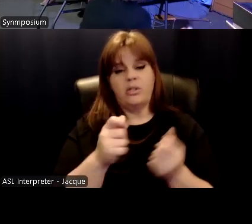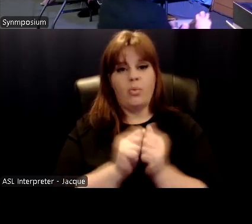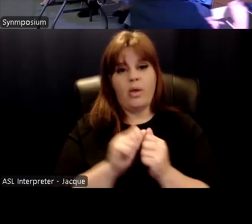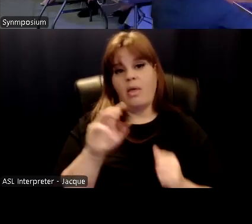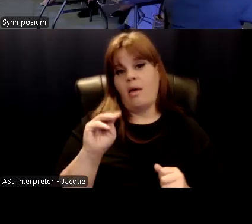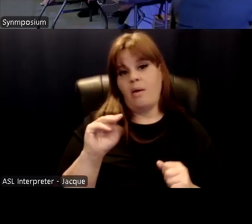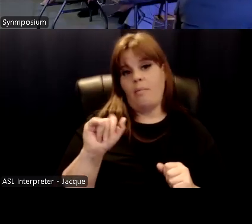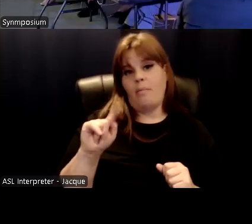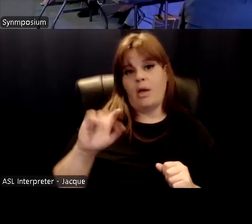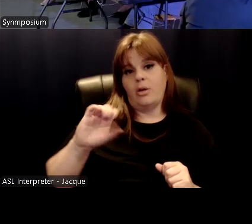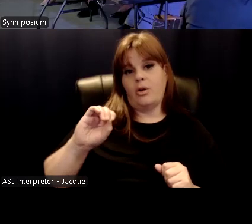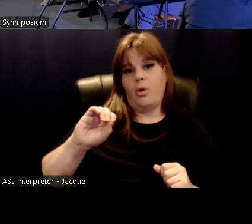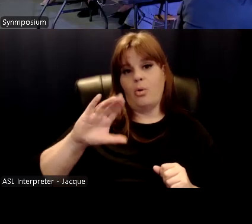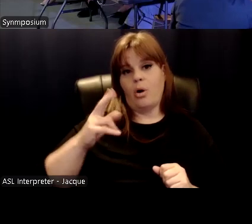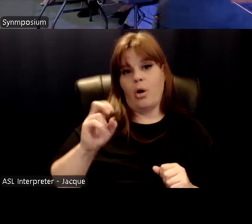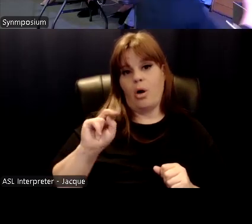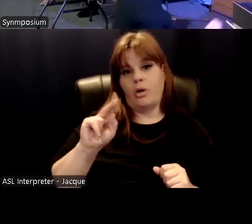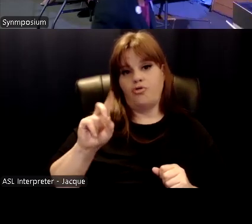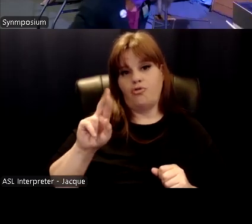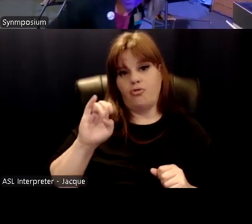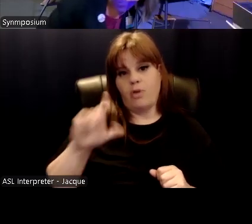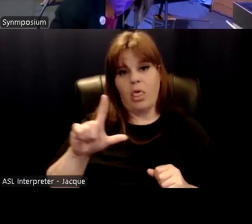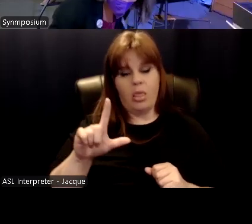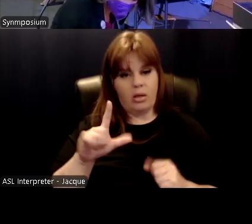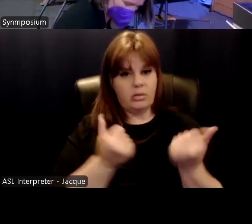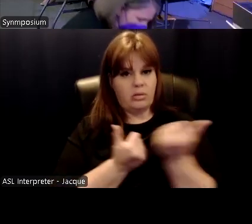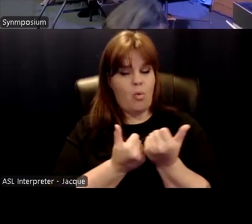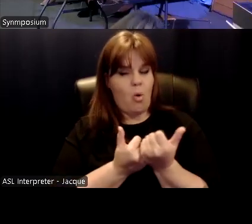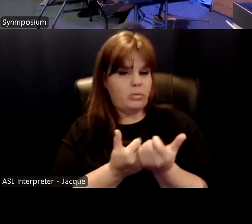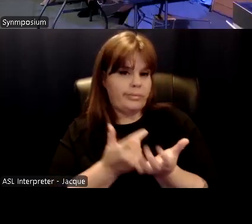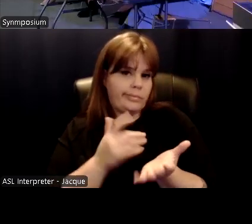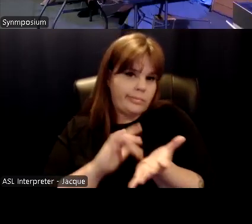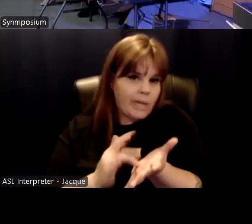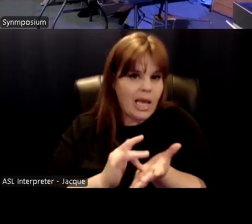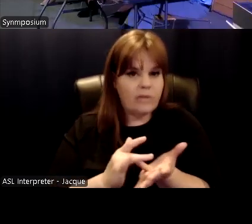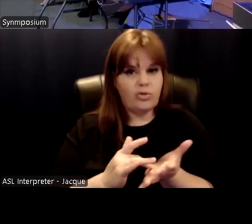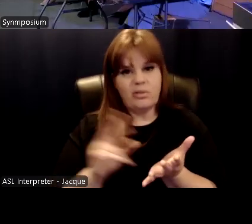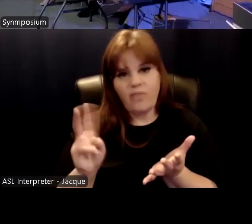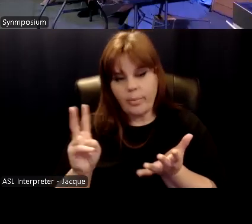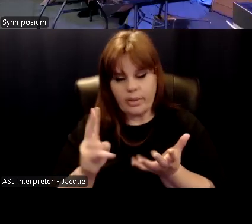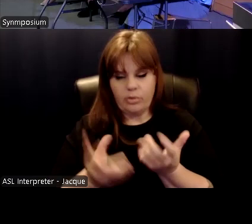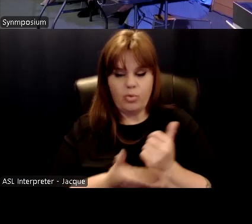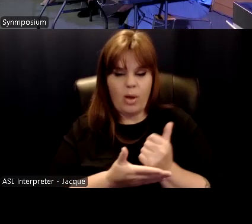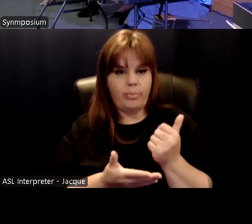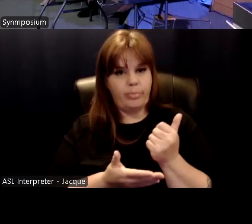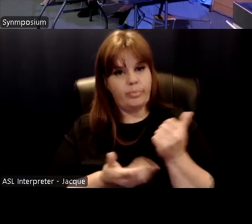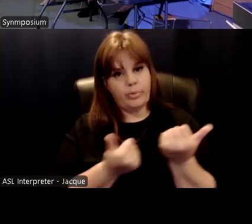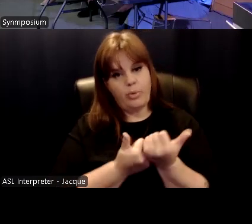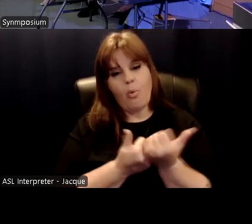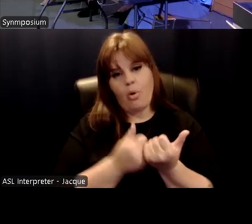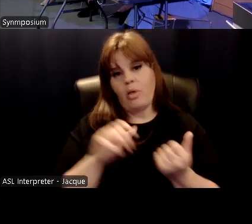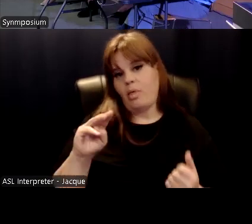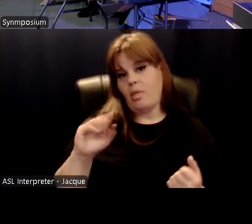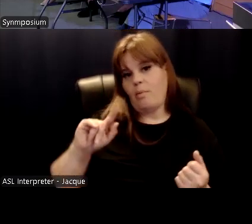mitochondrial support supplements and medications to help support the mitochondria and sort of the